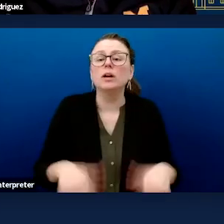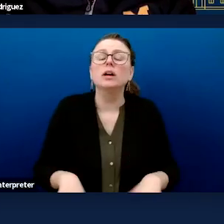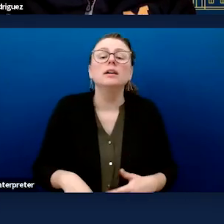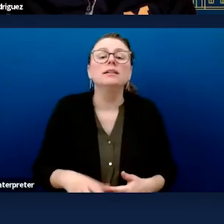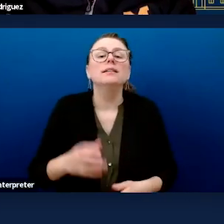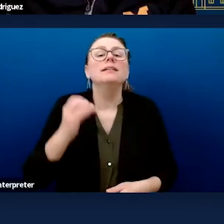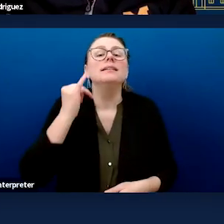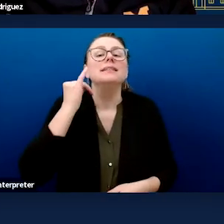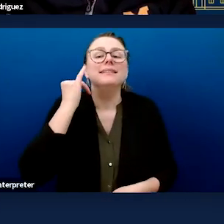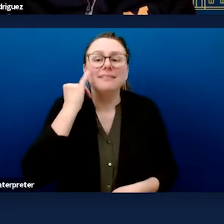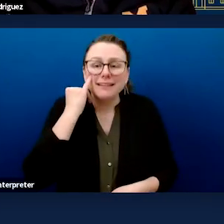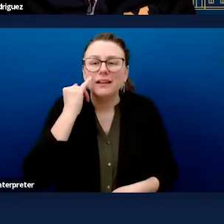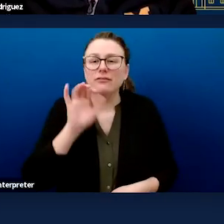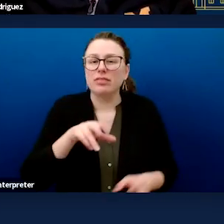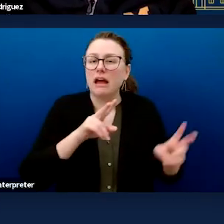they're having such